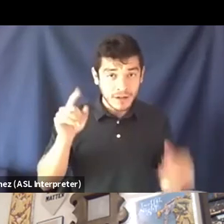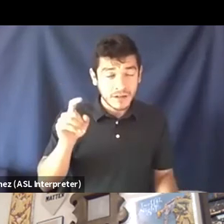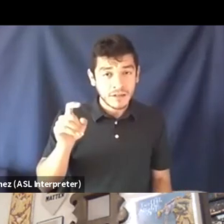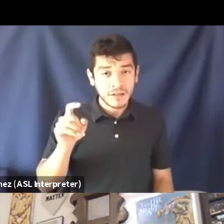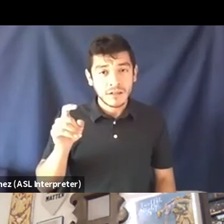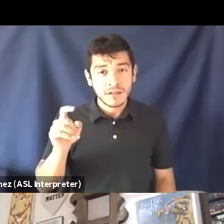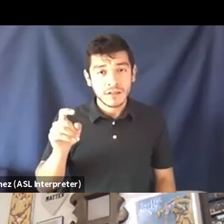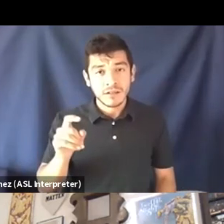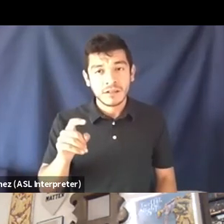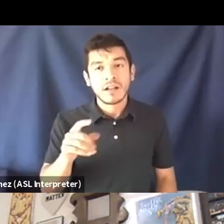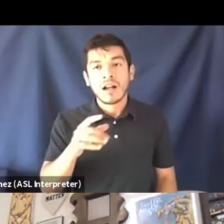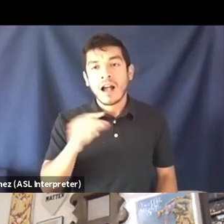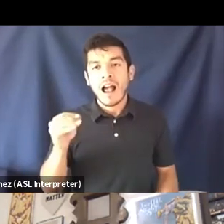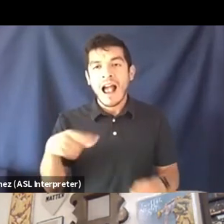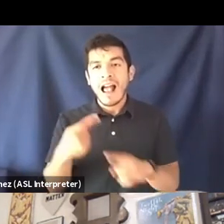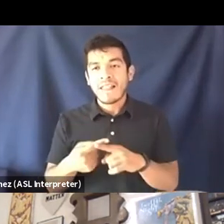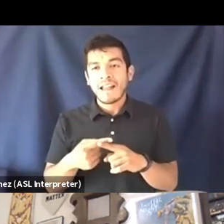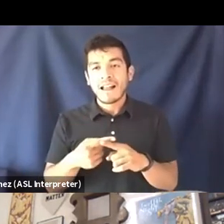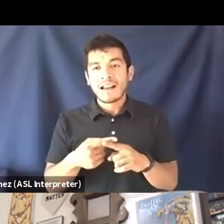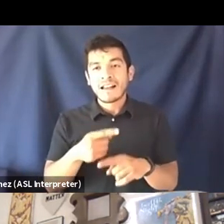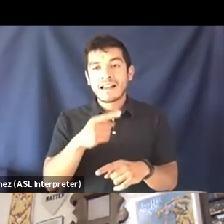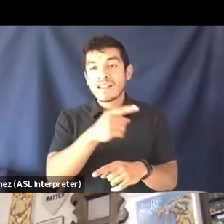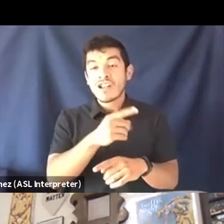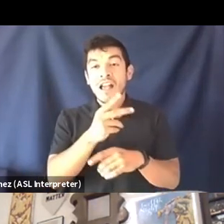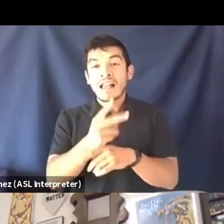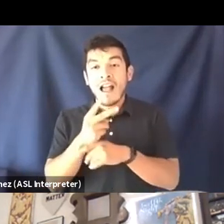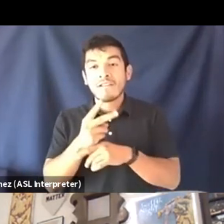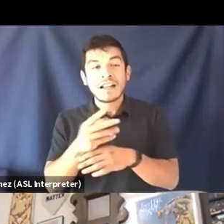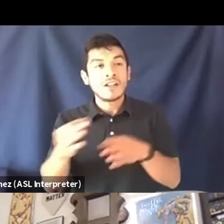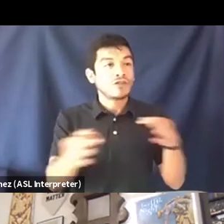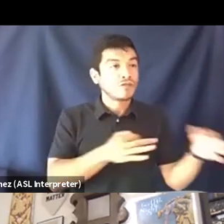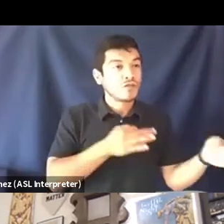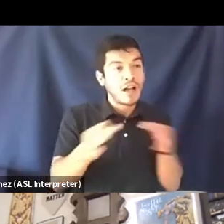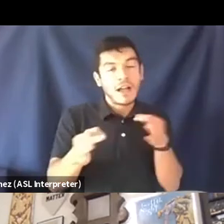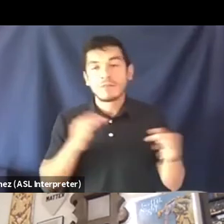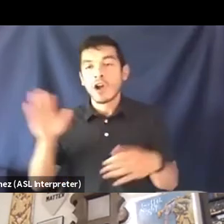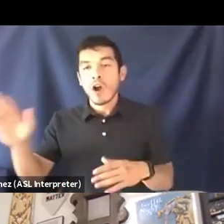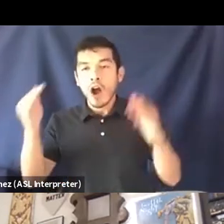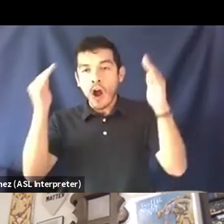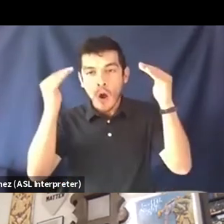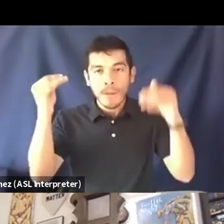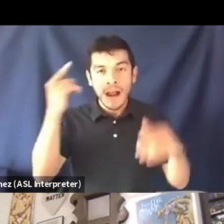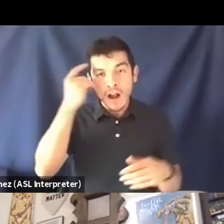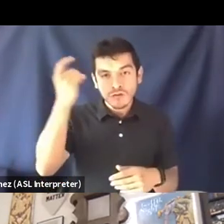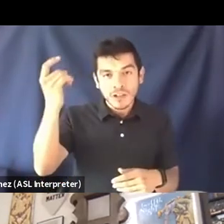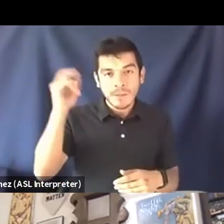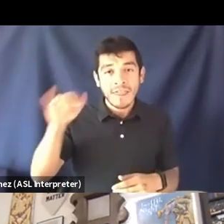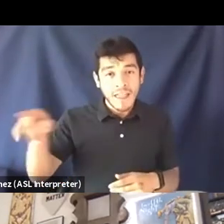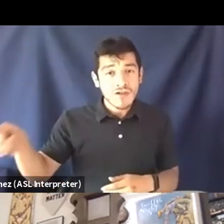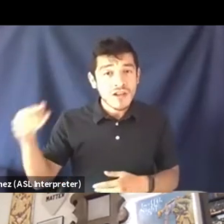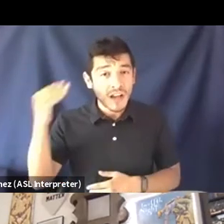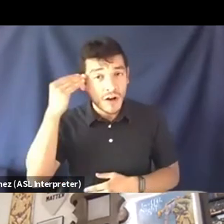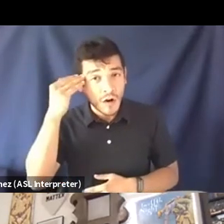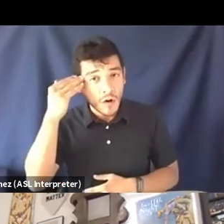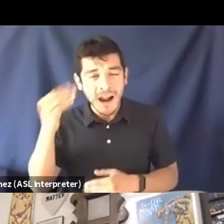know, carefully describes her hopes and dreams, which she has fully, you know, realized and beyond